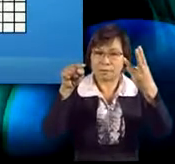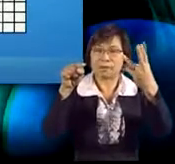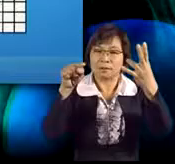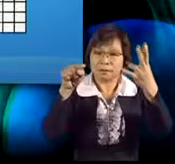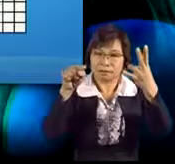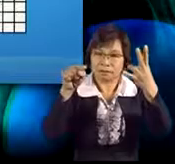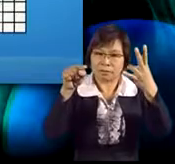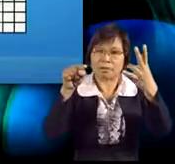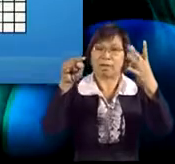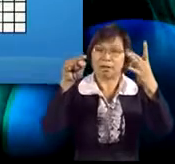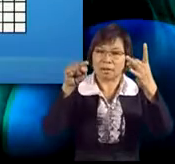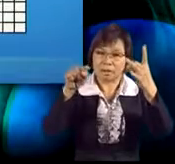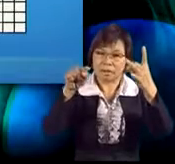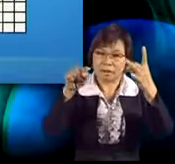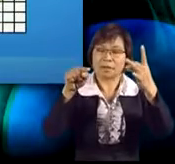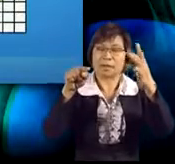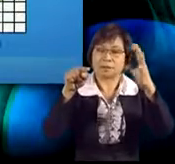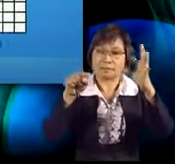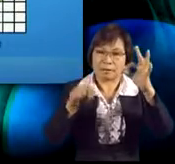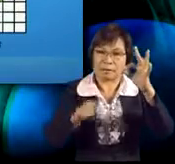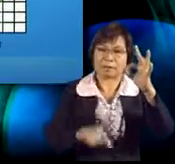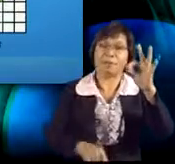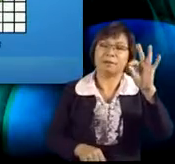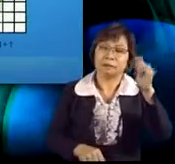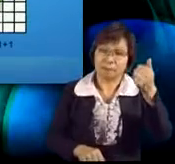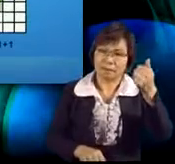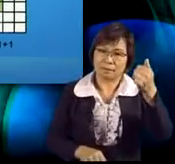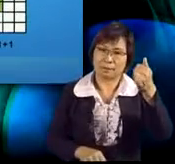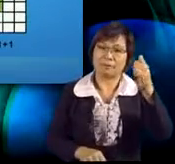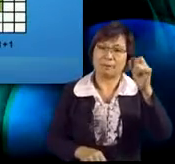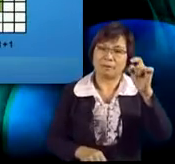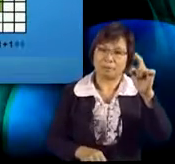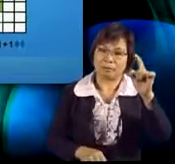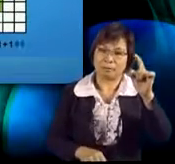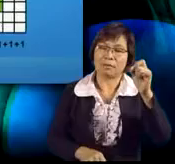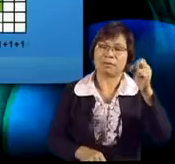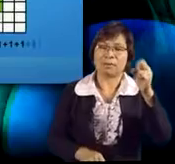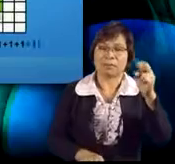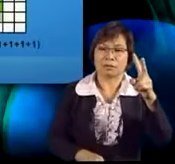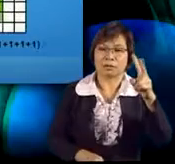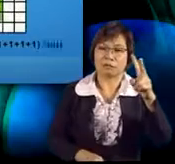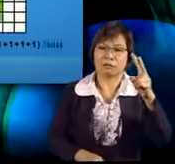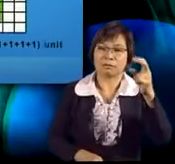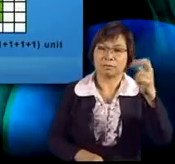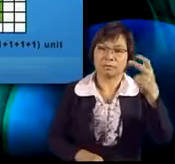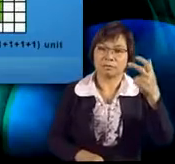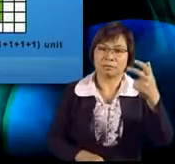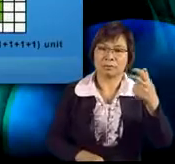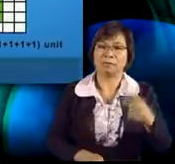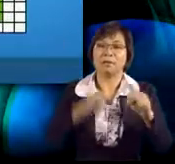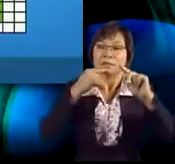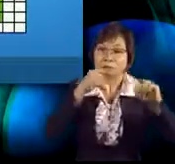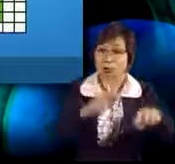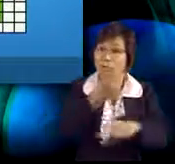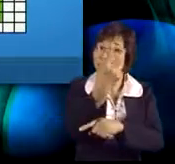6, 7, 8, 9, 10, 11, 12. The